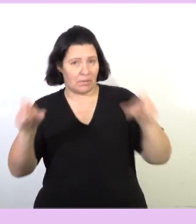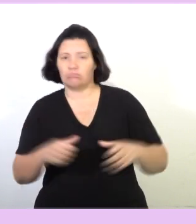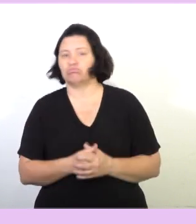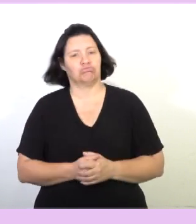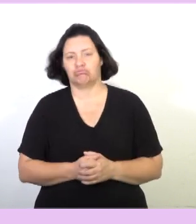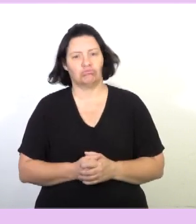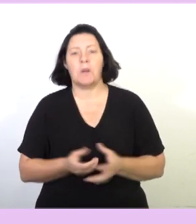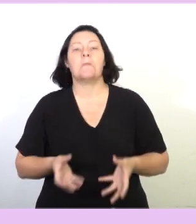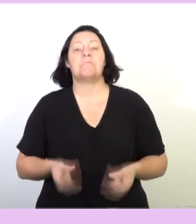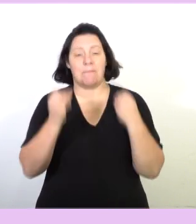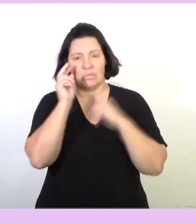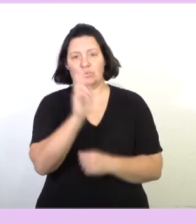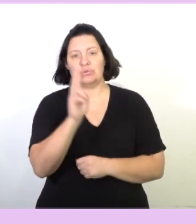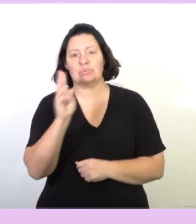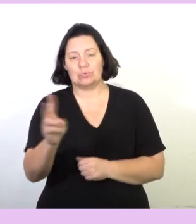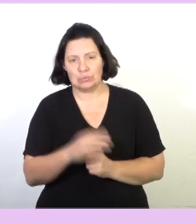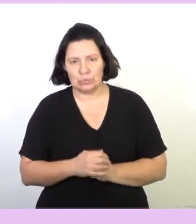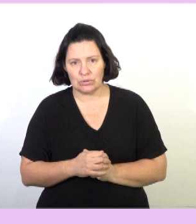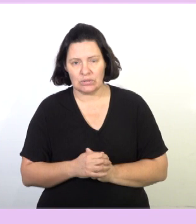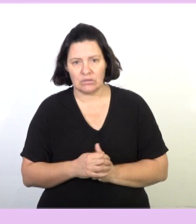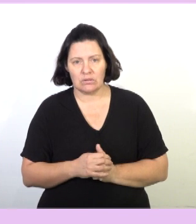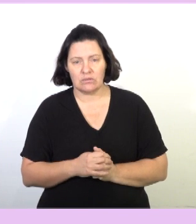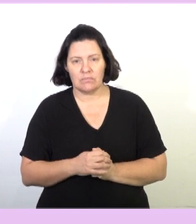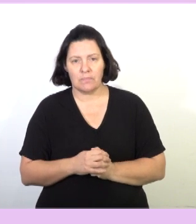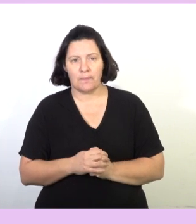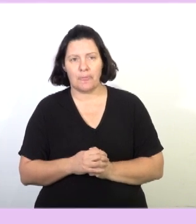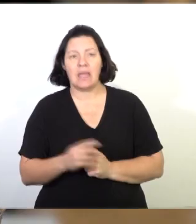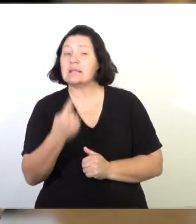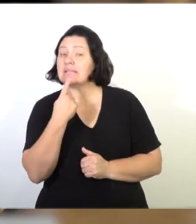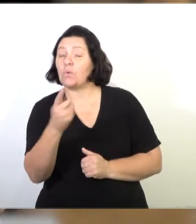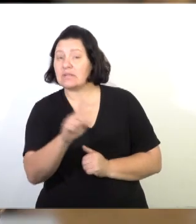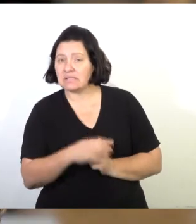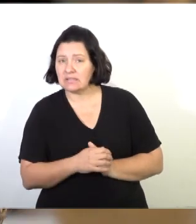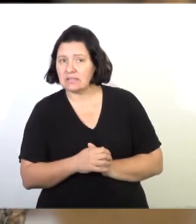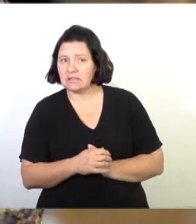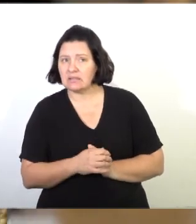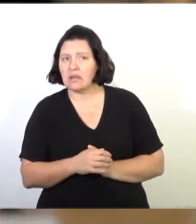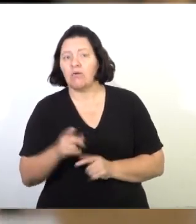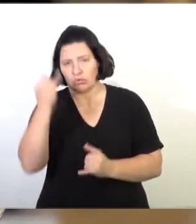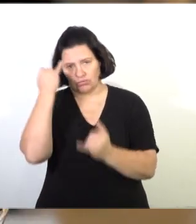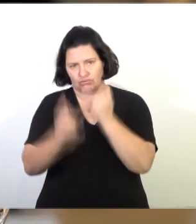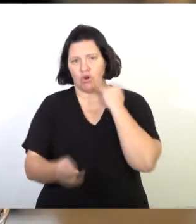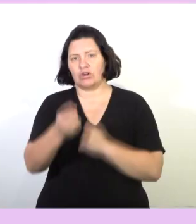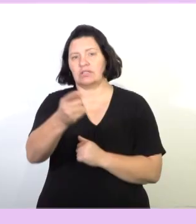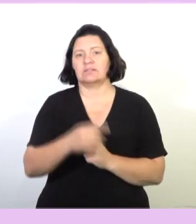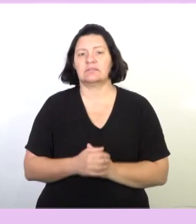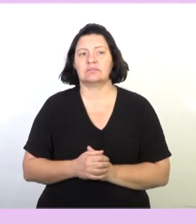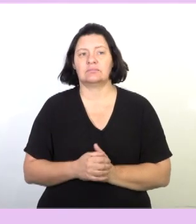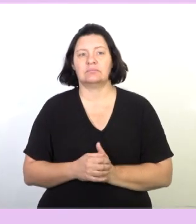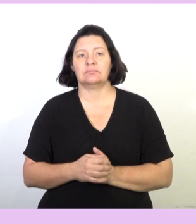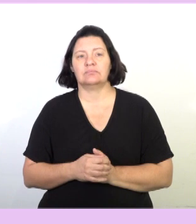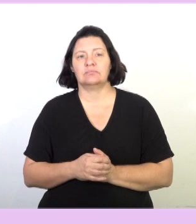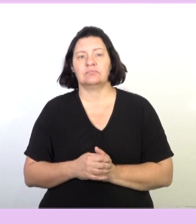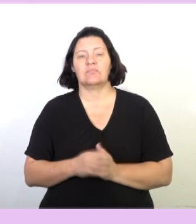guests? No, we got 22. What does this tell us? It says his statement is